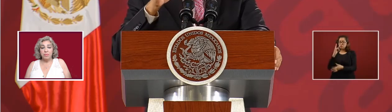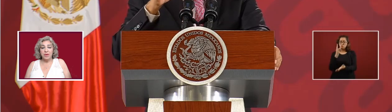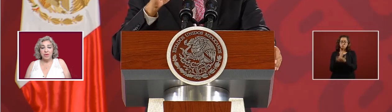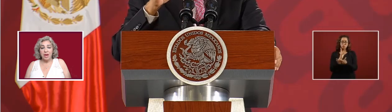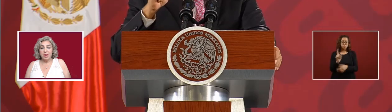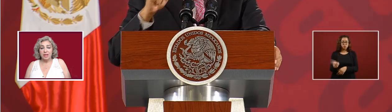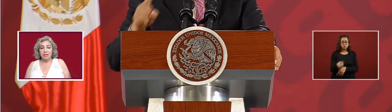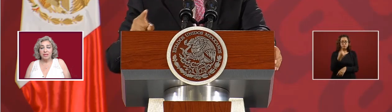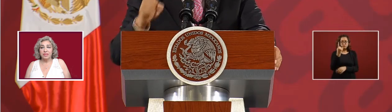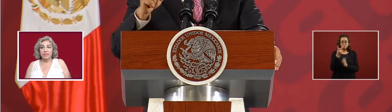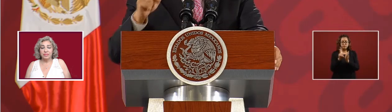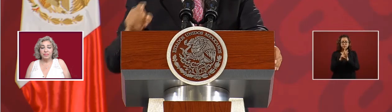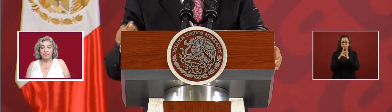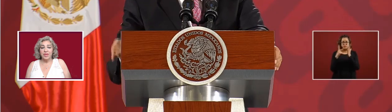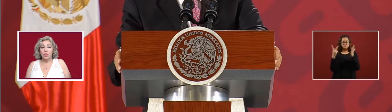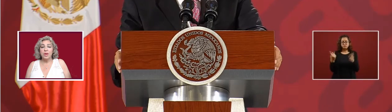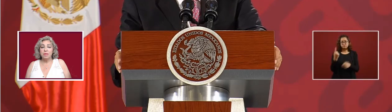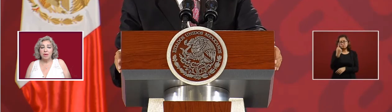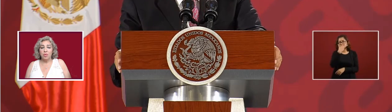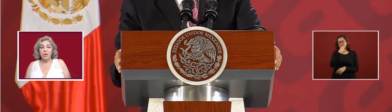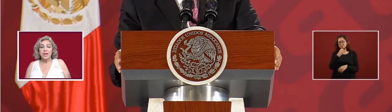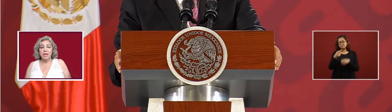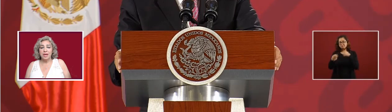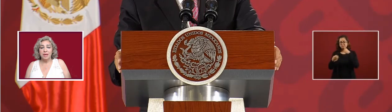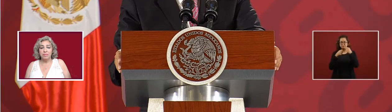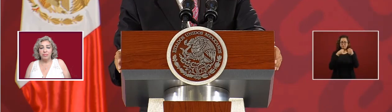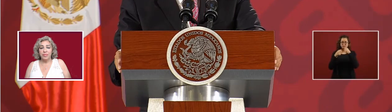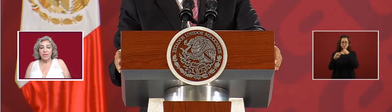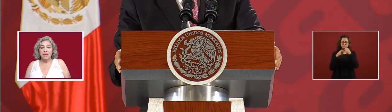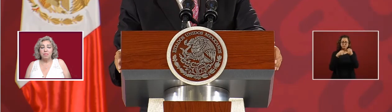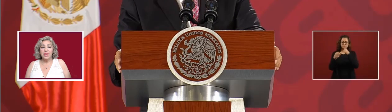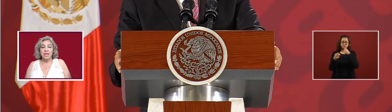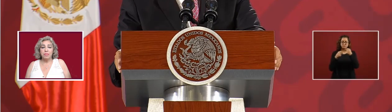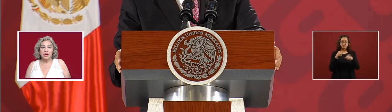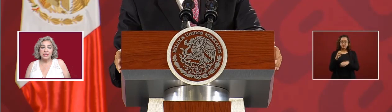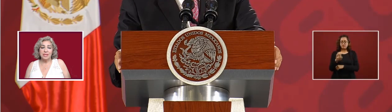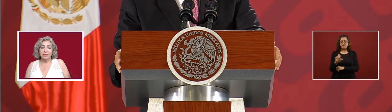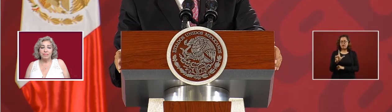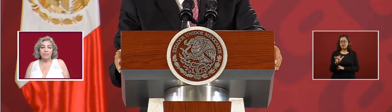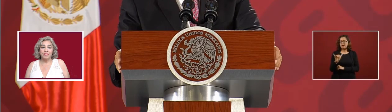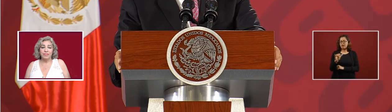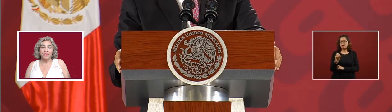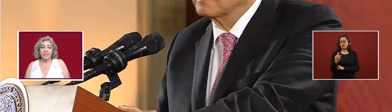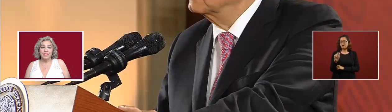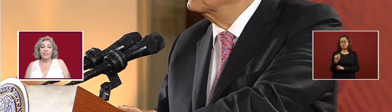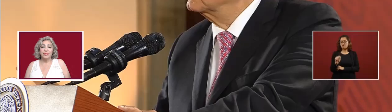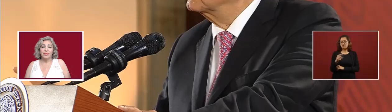One periodical. One periodical. One one, um, media person.